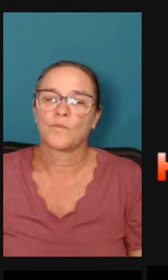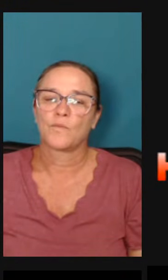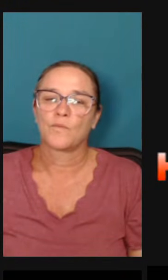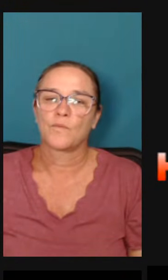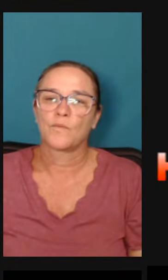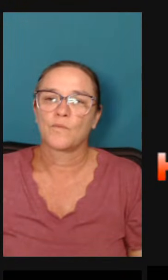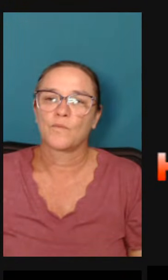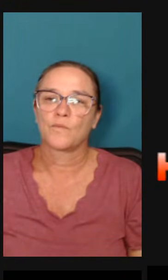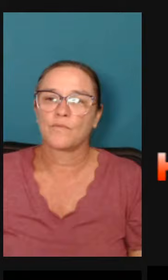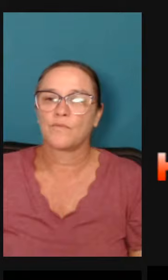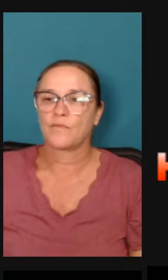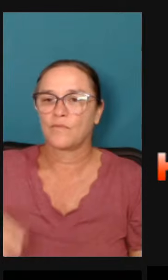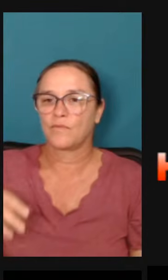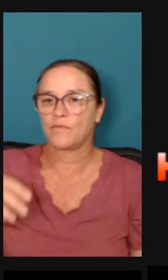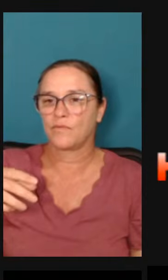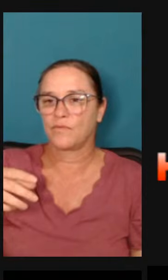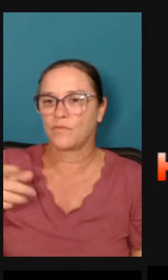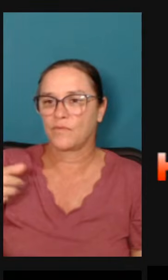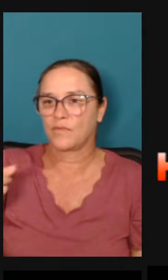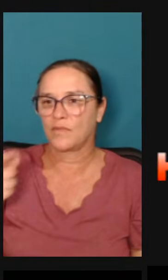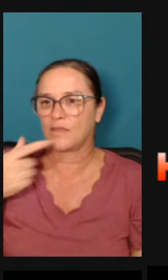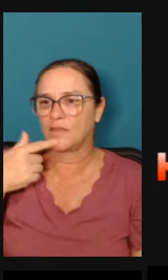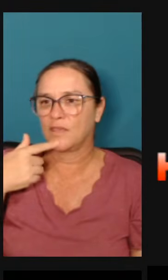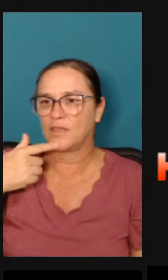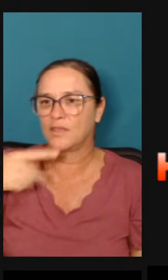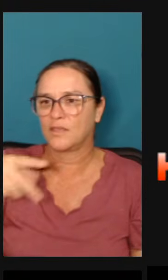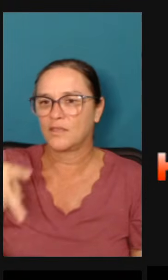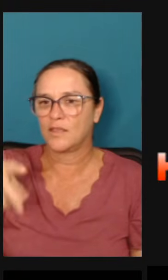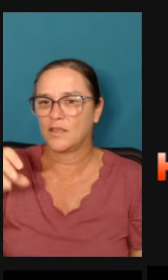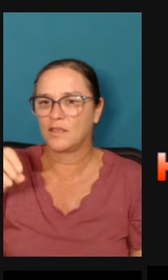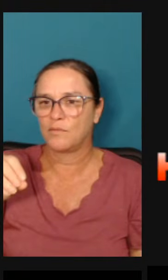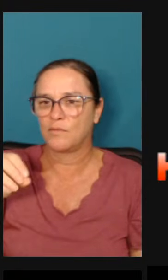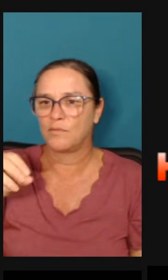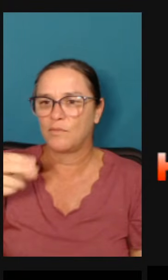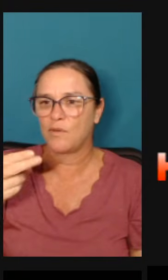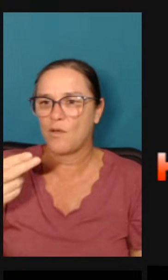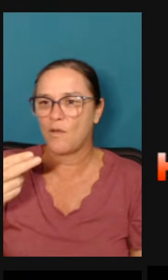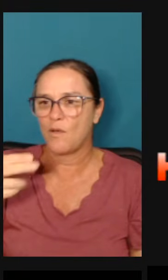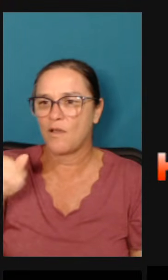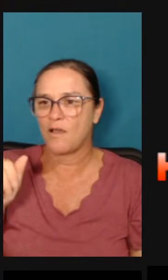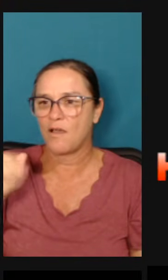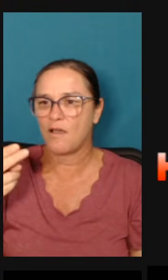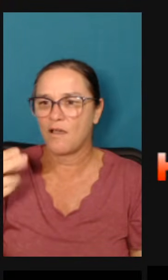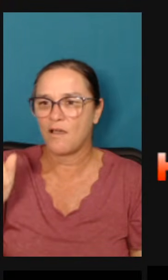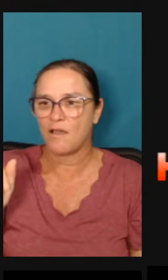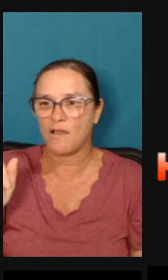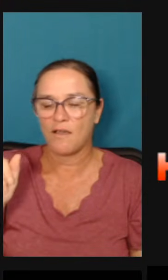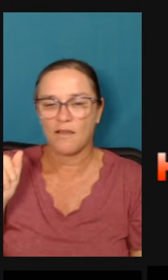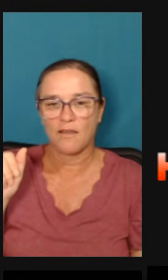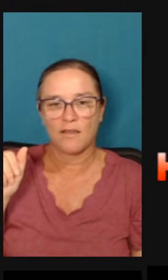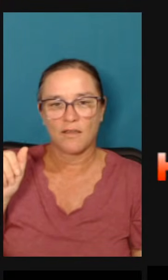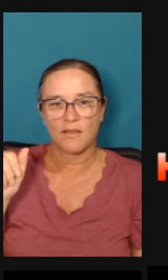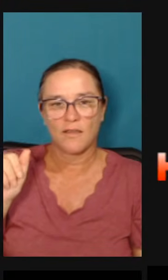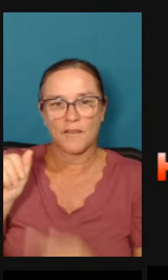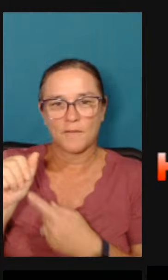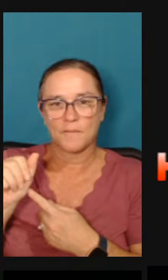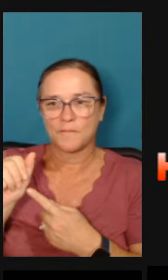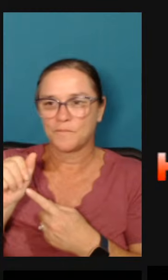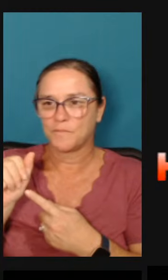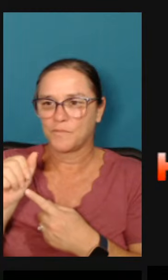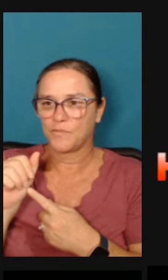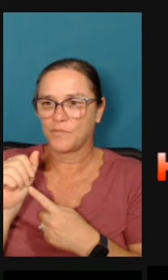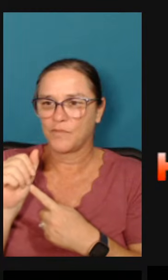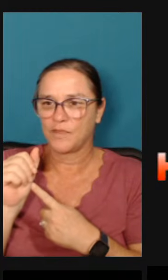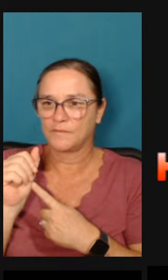Oh, the Lua'i Pele. Is that what you're reading? Well, he has down in the almost the